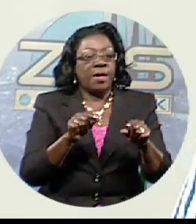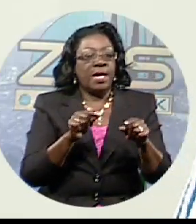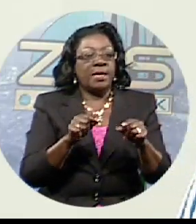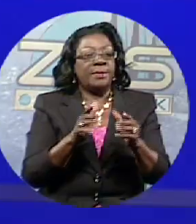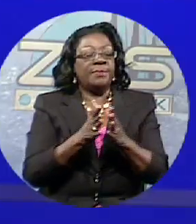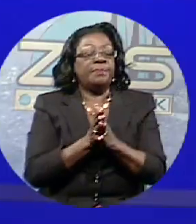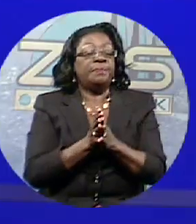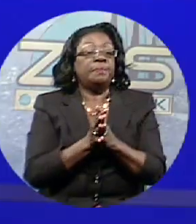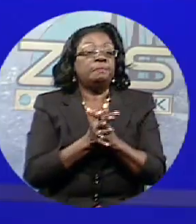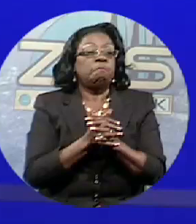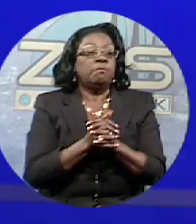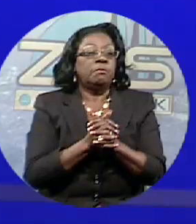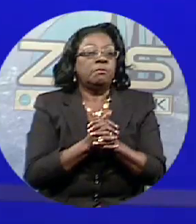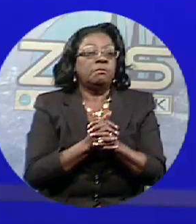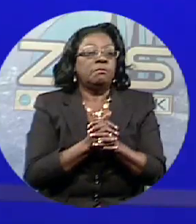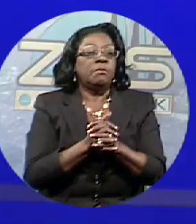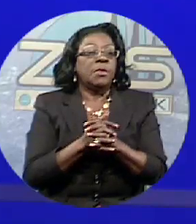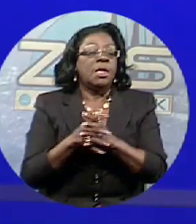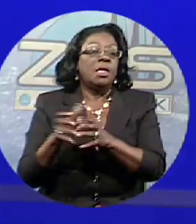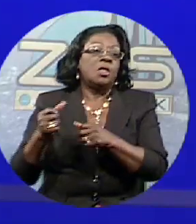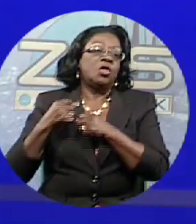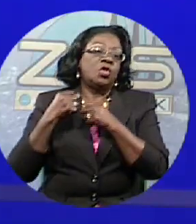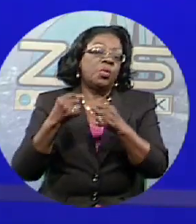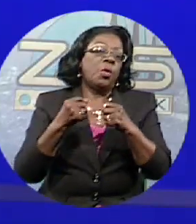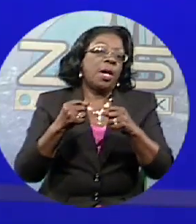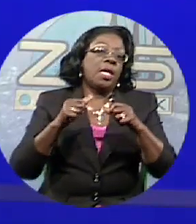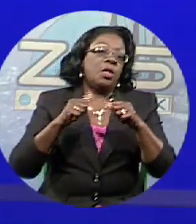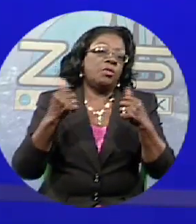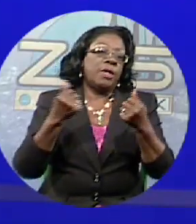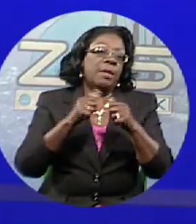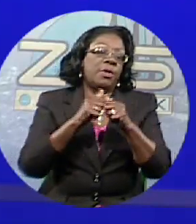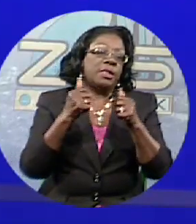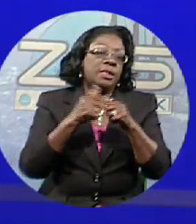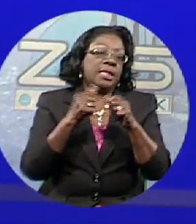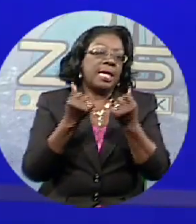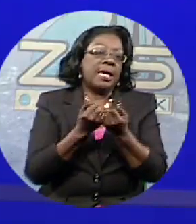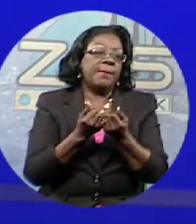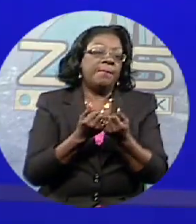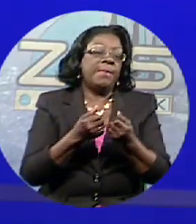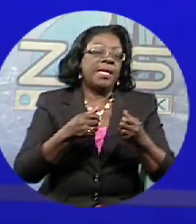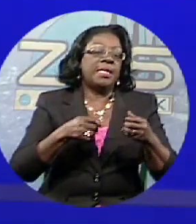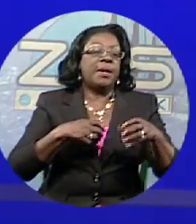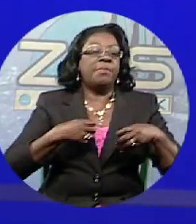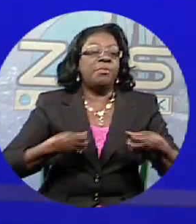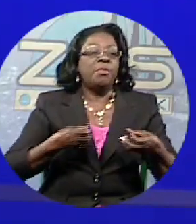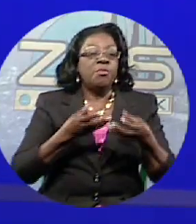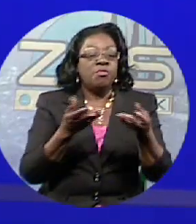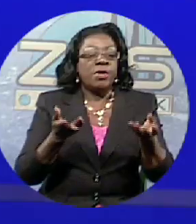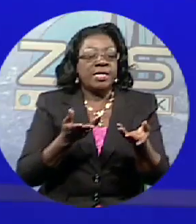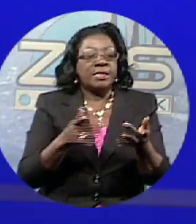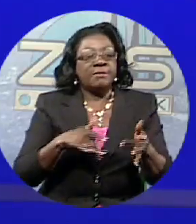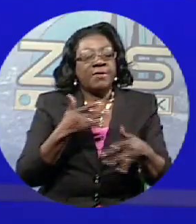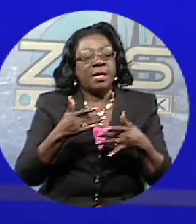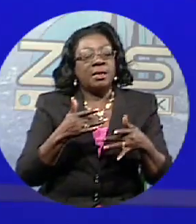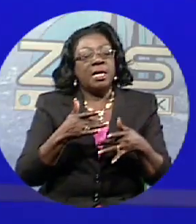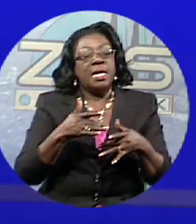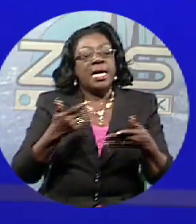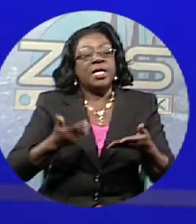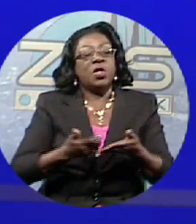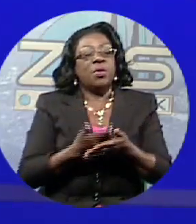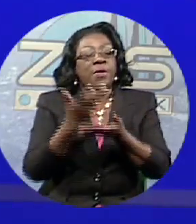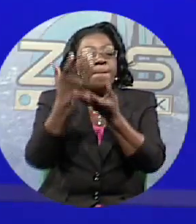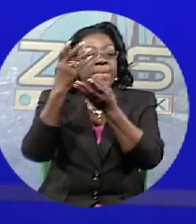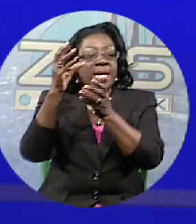team. The Super Value Cybod Queens are continuing to make their presence felt in the Providence Women's Basketball